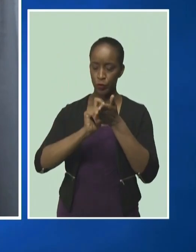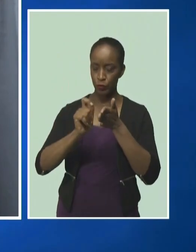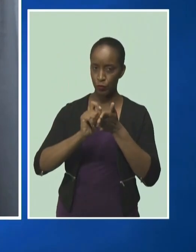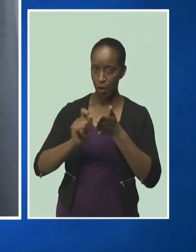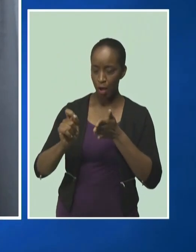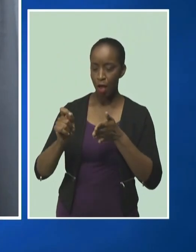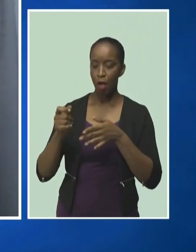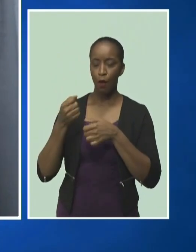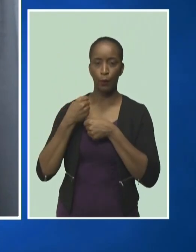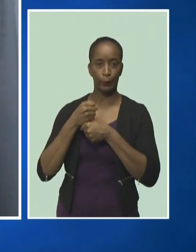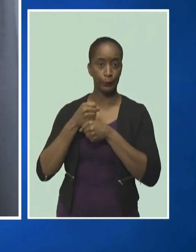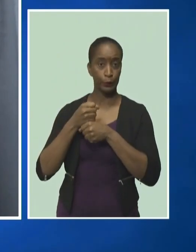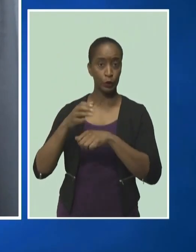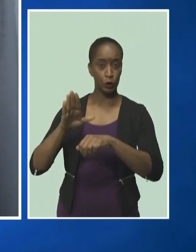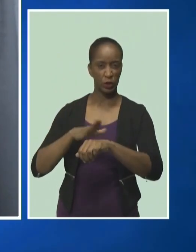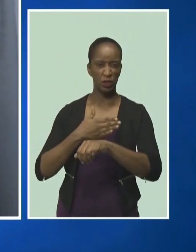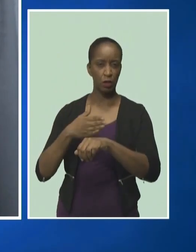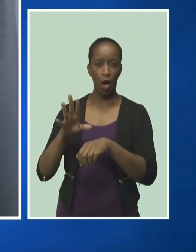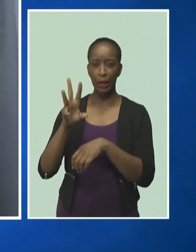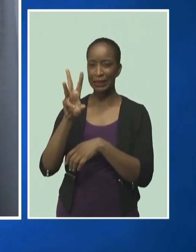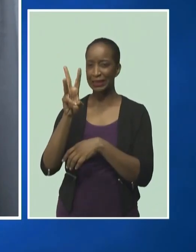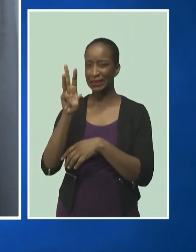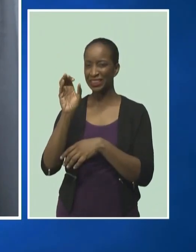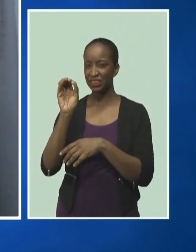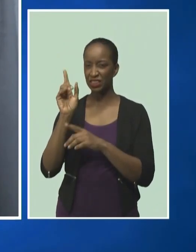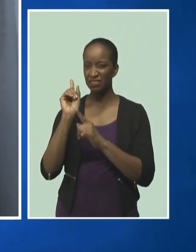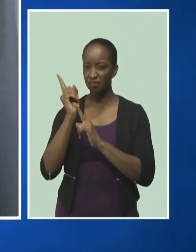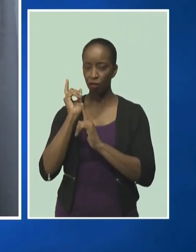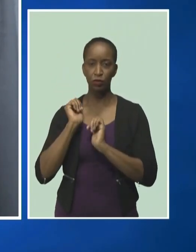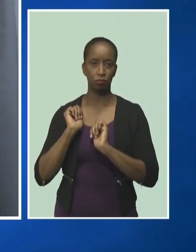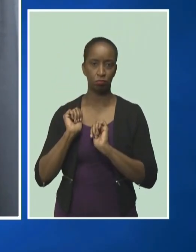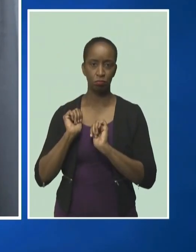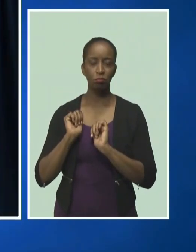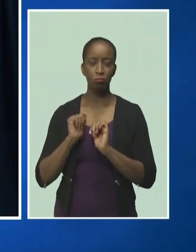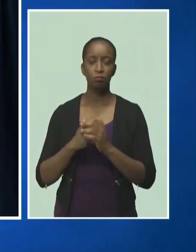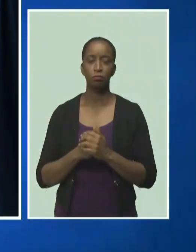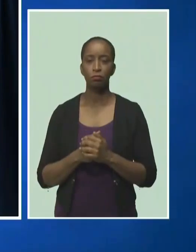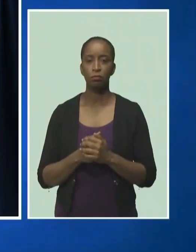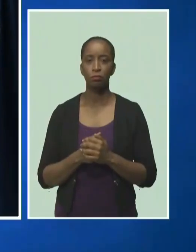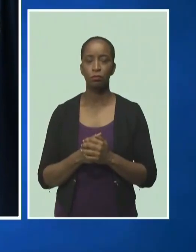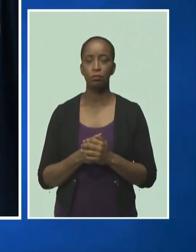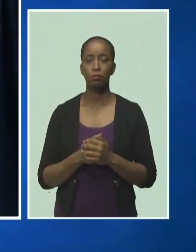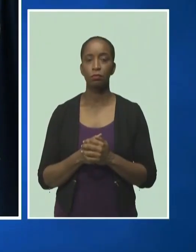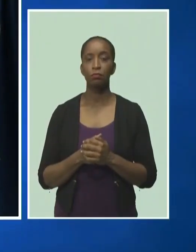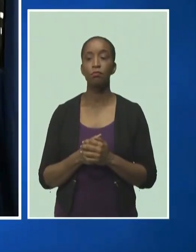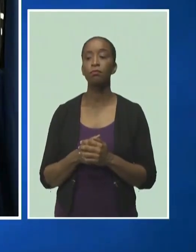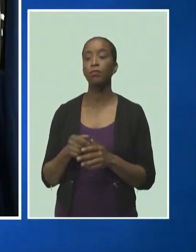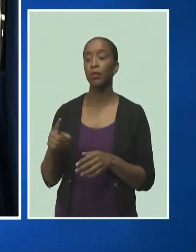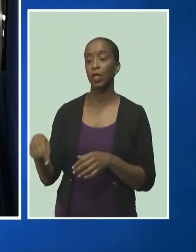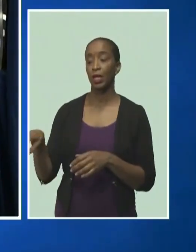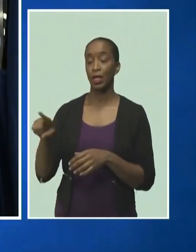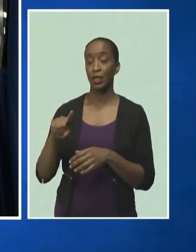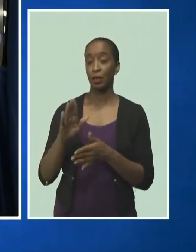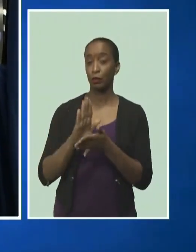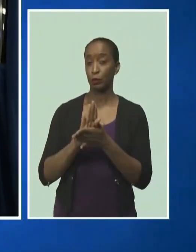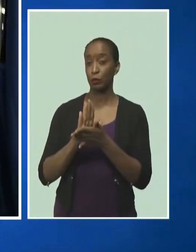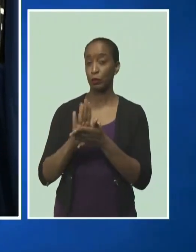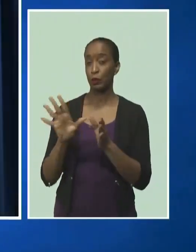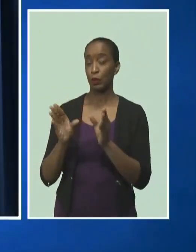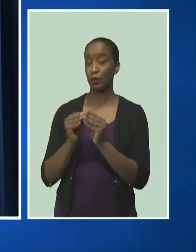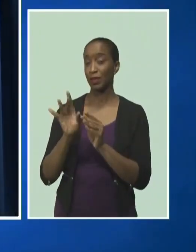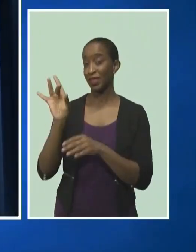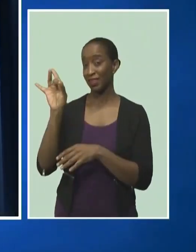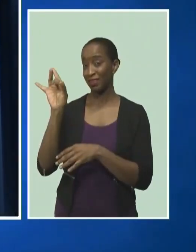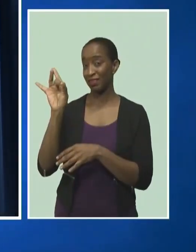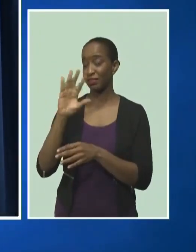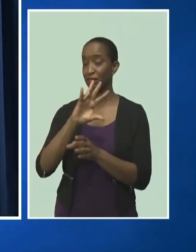60-second jingle for submission under the theme, A Bright Future for Every Child. 8 schools entered the competition, and